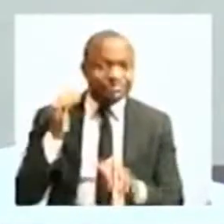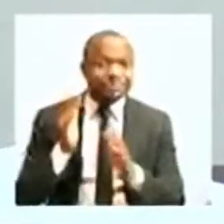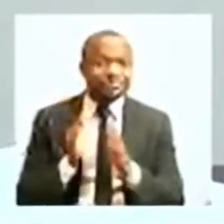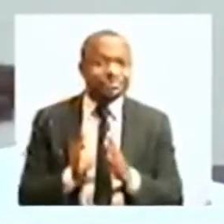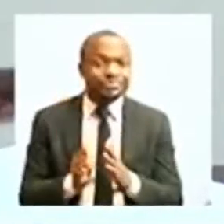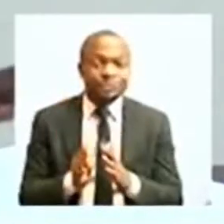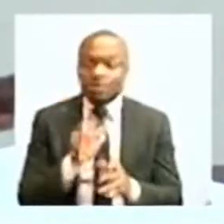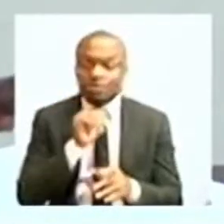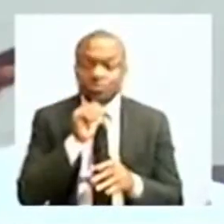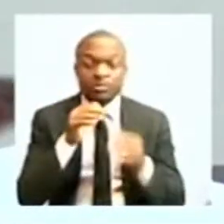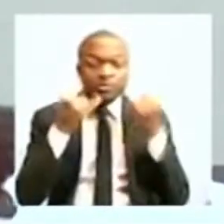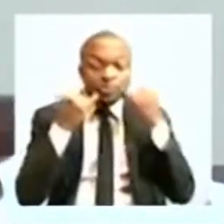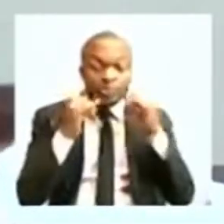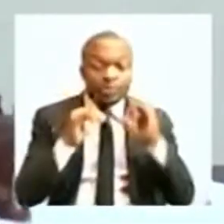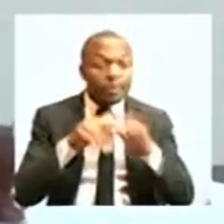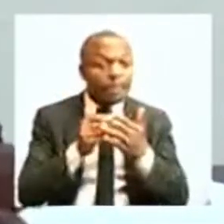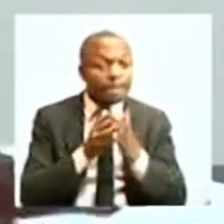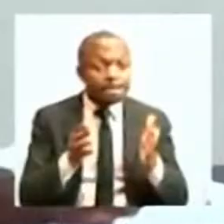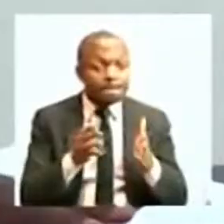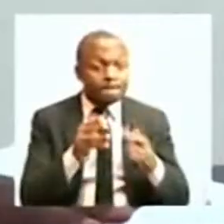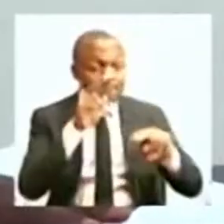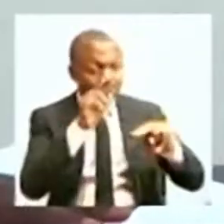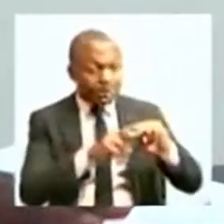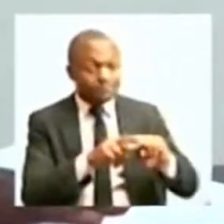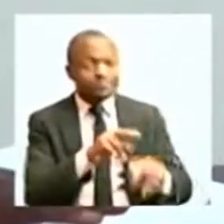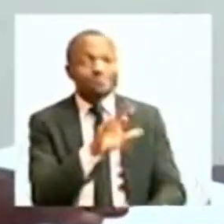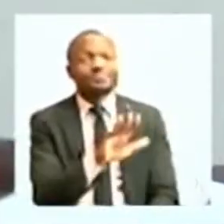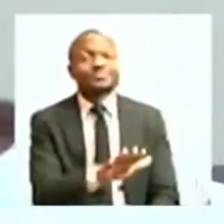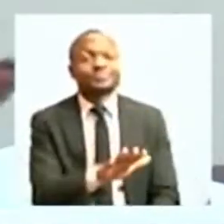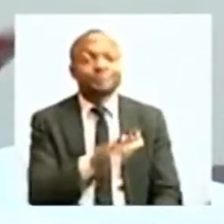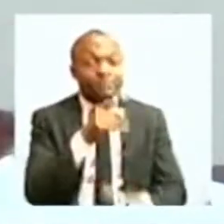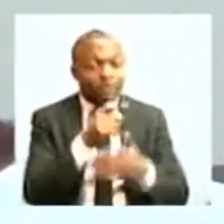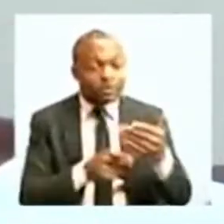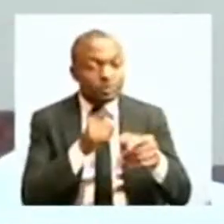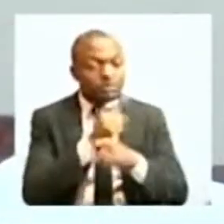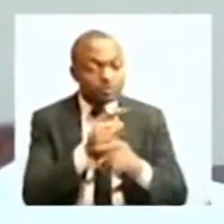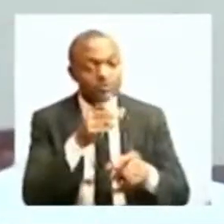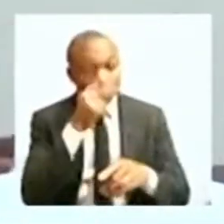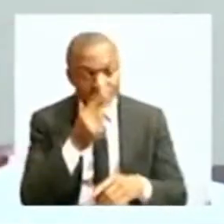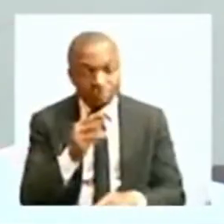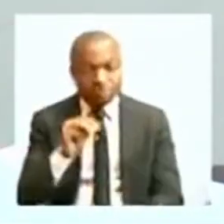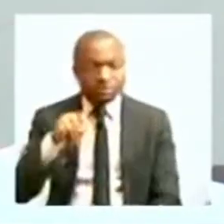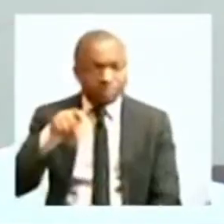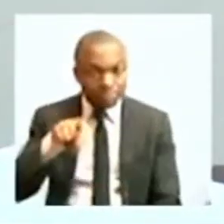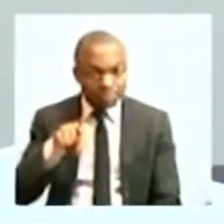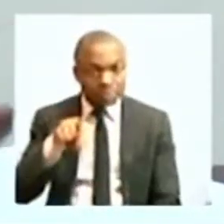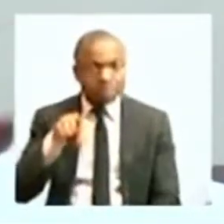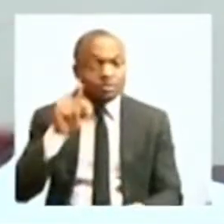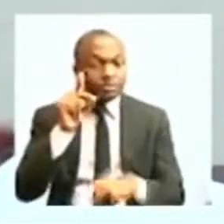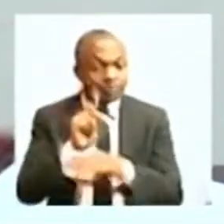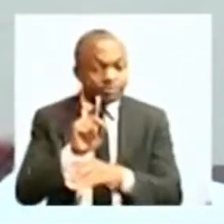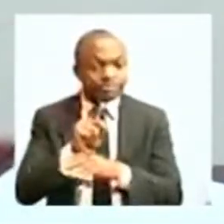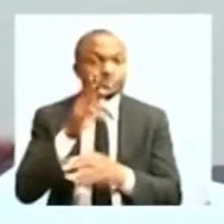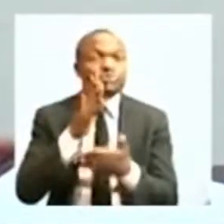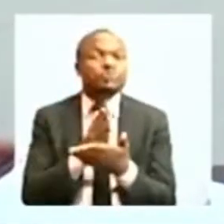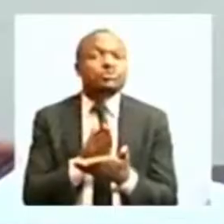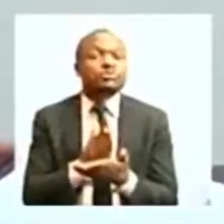They will not tell you how much money is sitting there. What you just see as a member of parliament, projects stored.